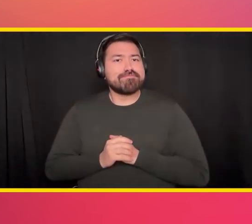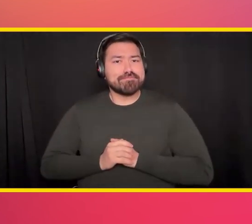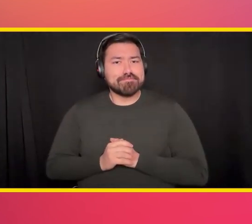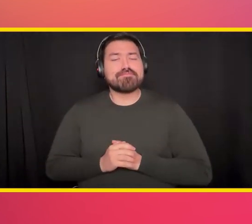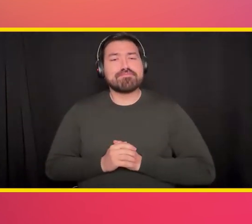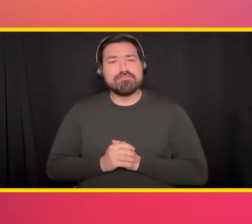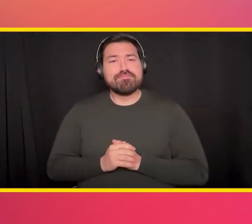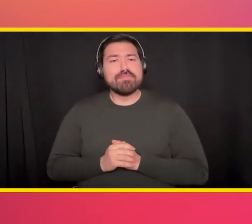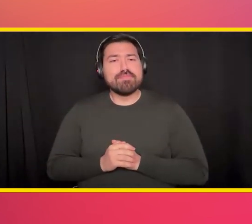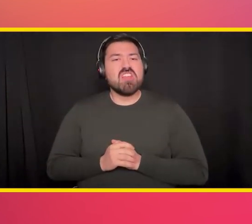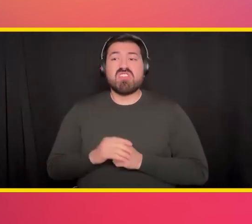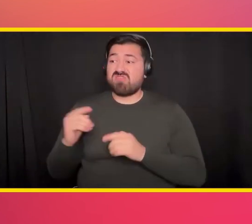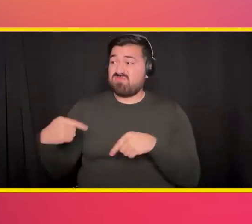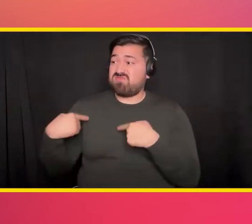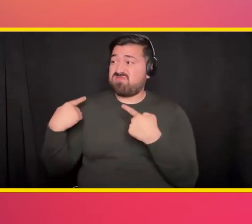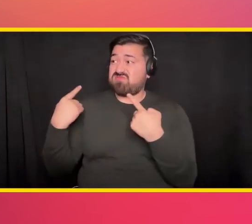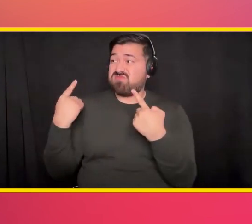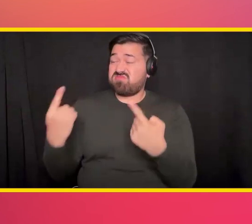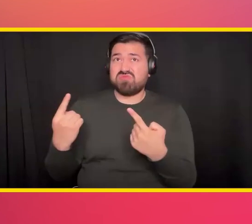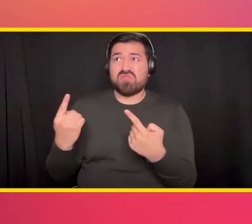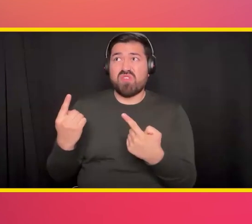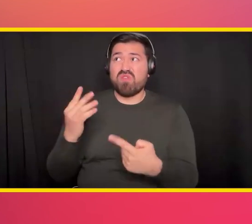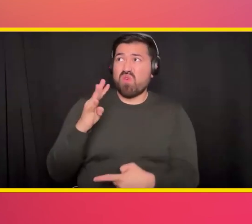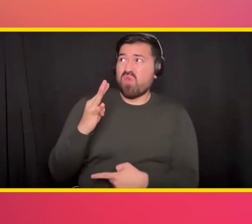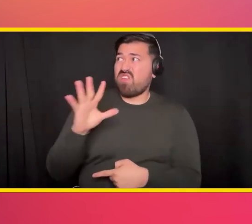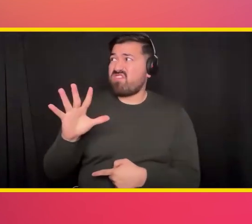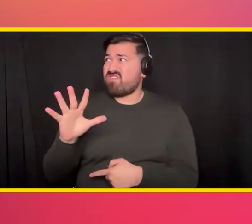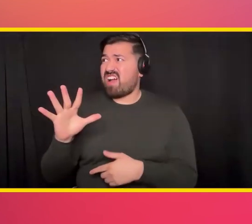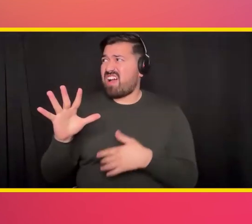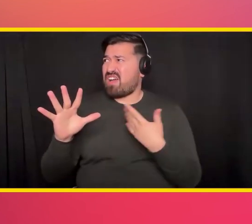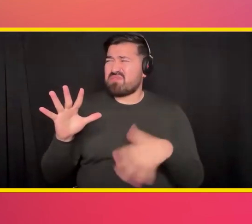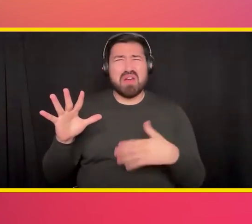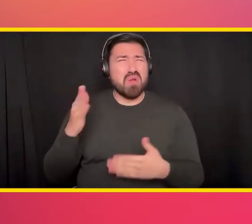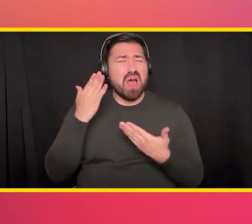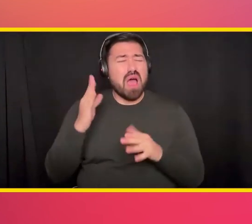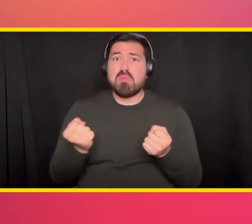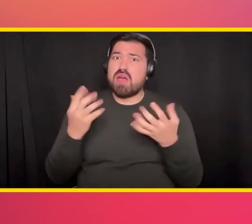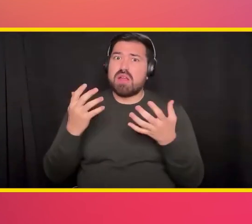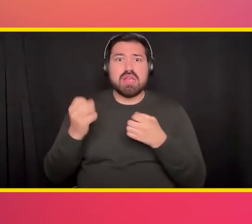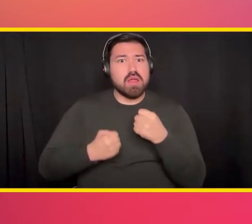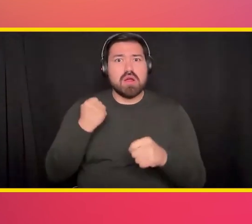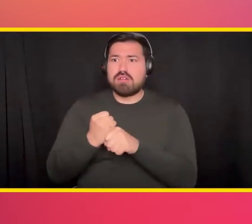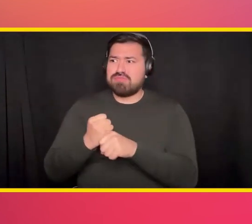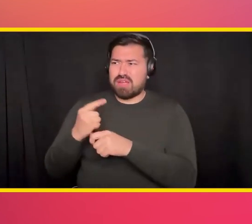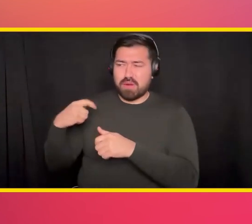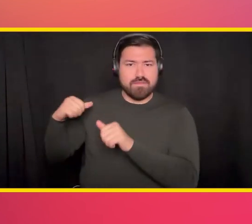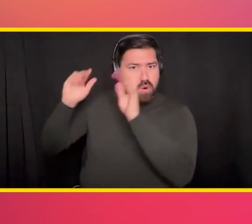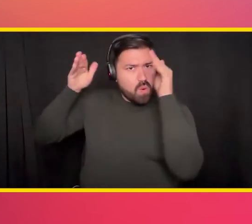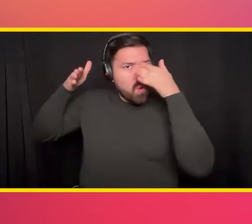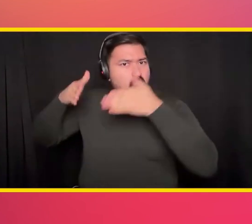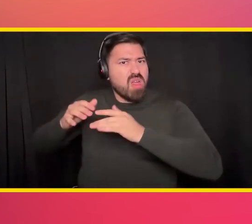that they have laid over the last 4, 5, 8, however many long years.